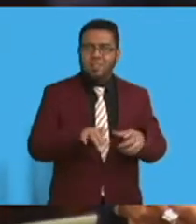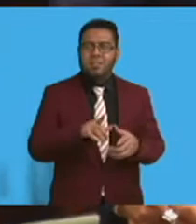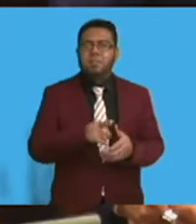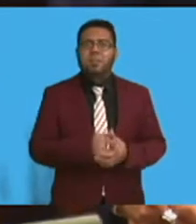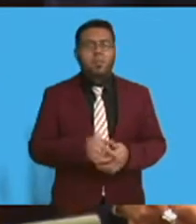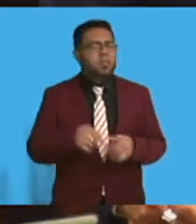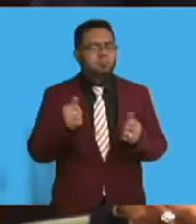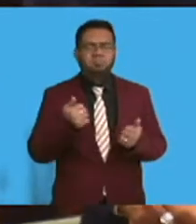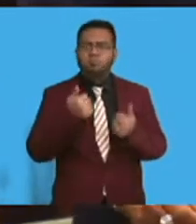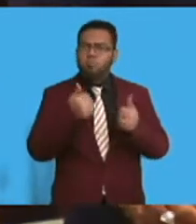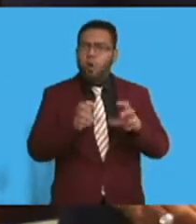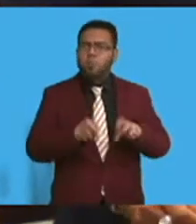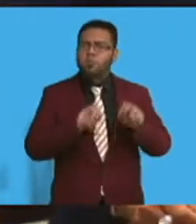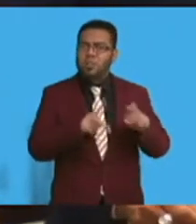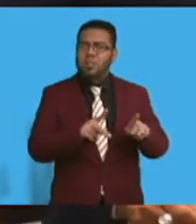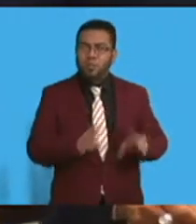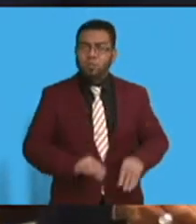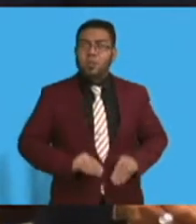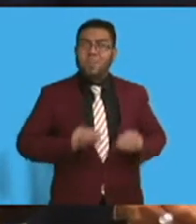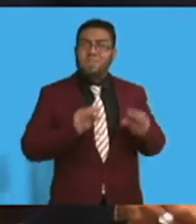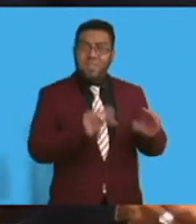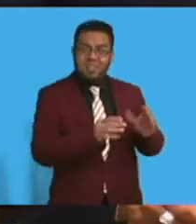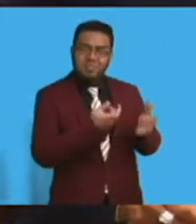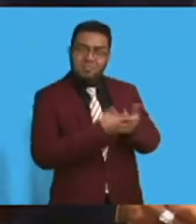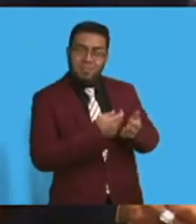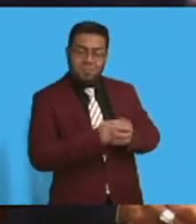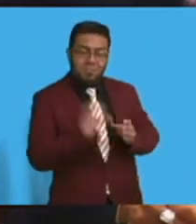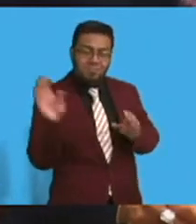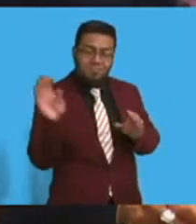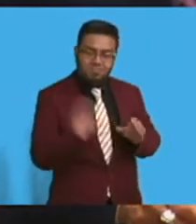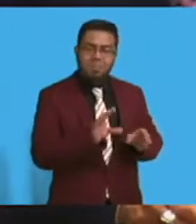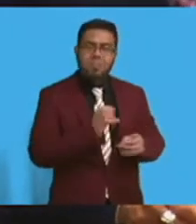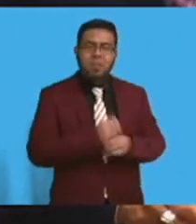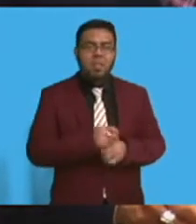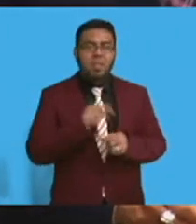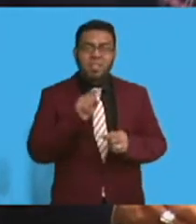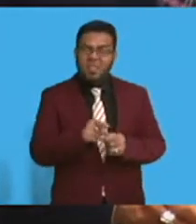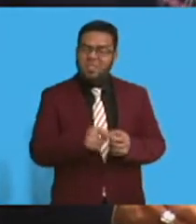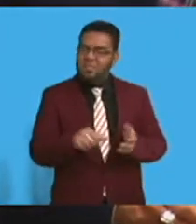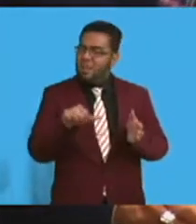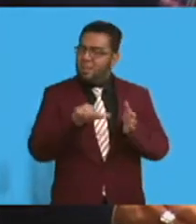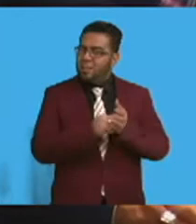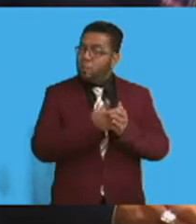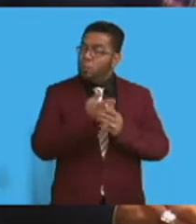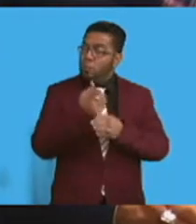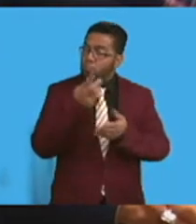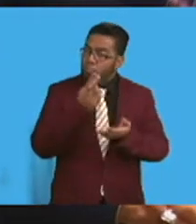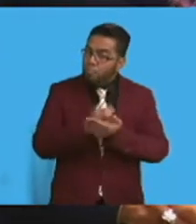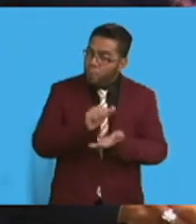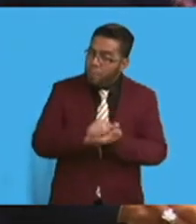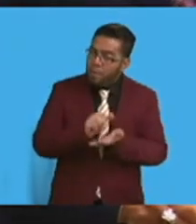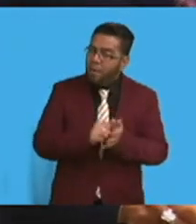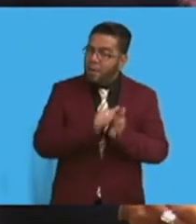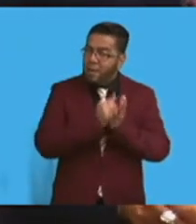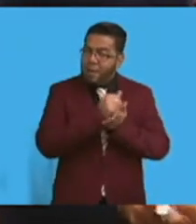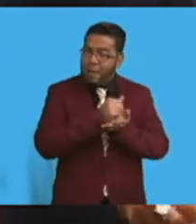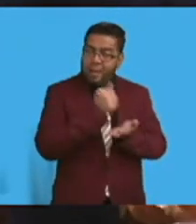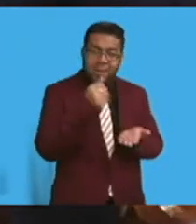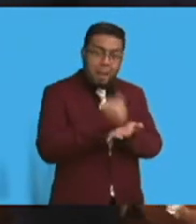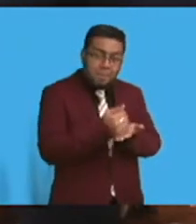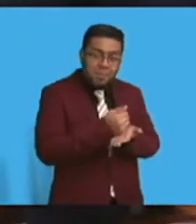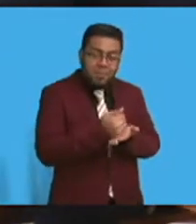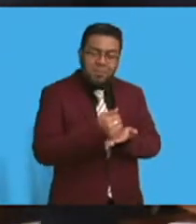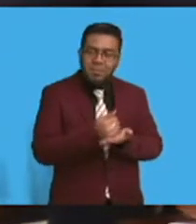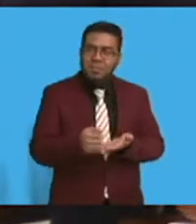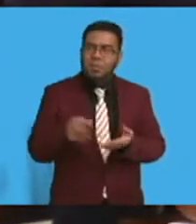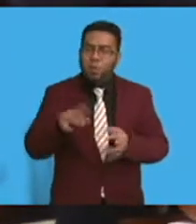with opportunity. These are the facts, Madam Speaker. These are the hard numbers endorsed by international financial institutions and credit agencies who